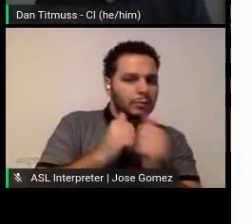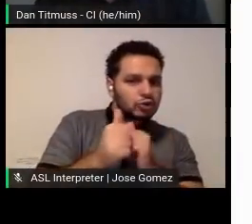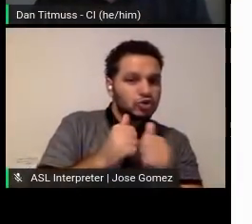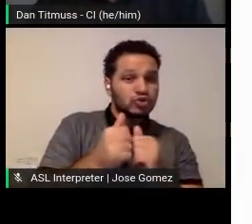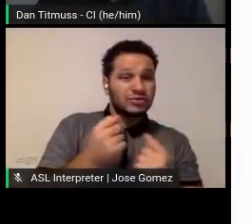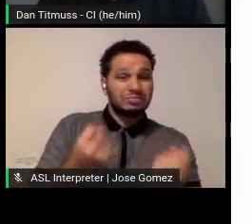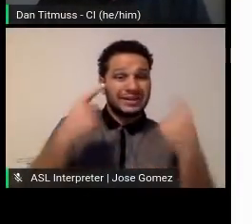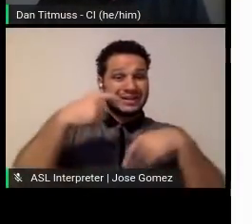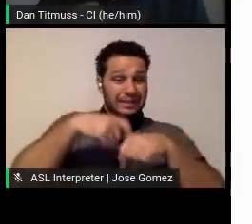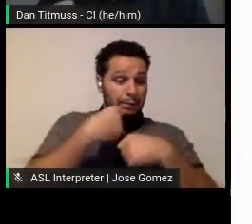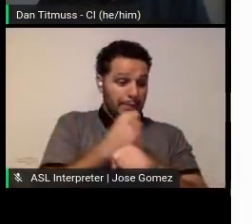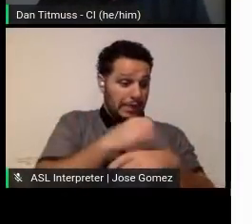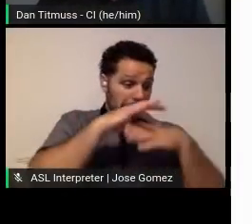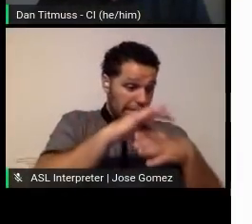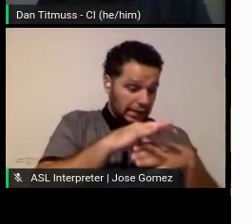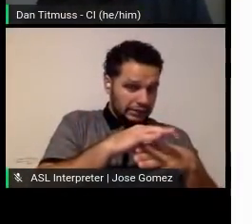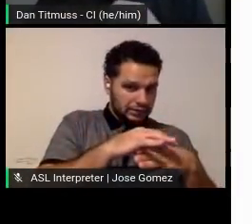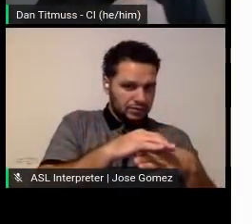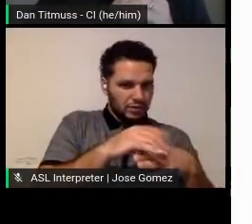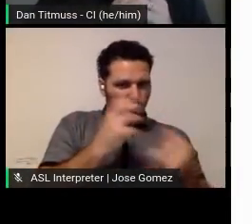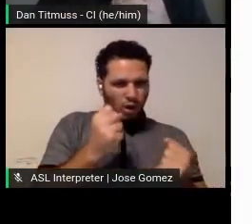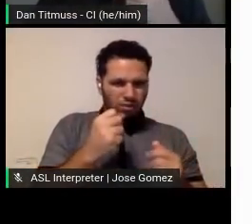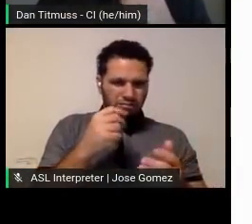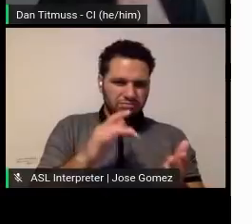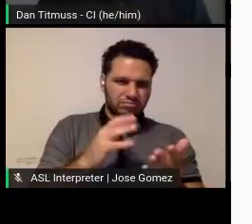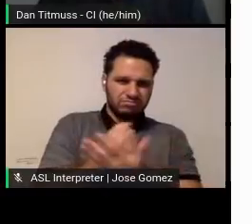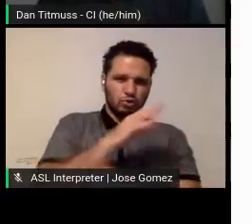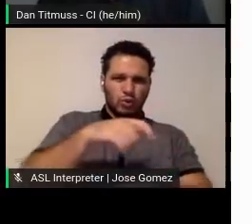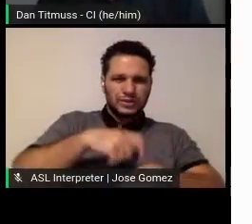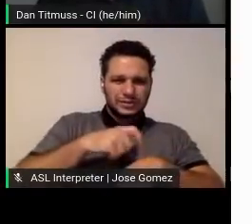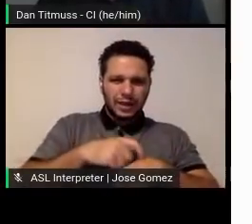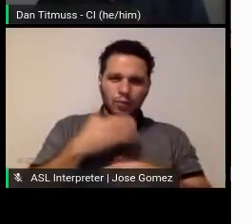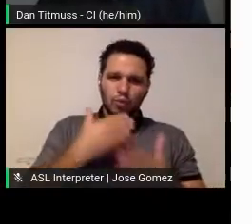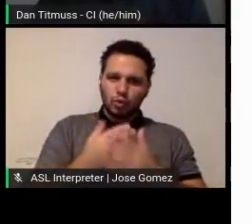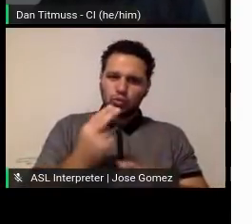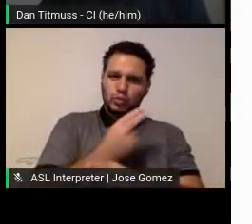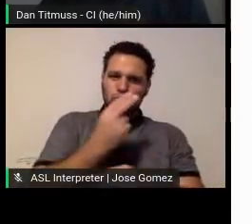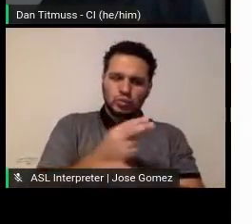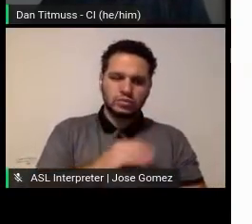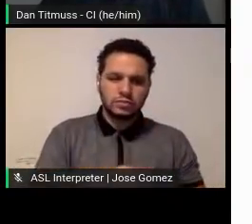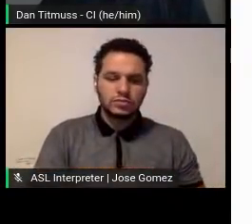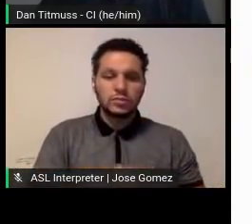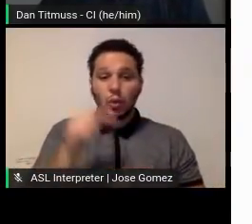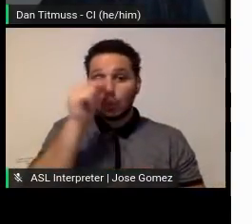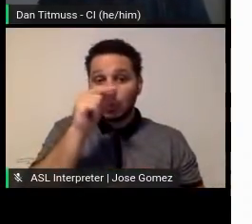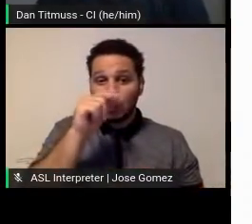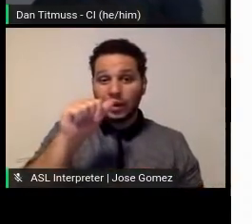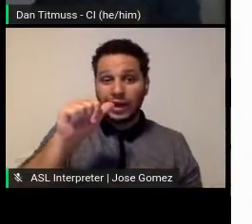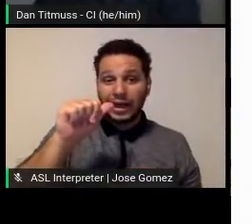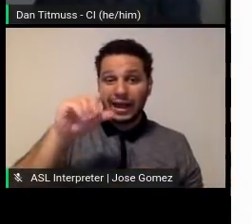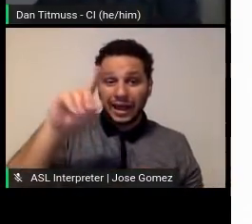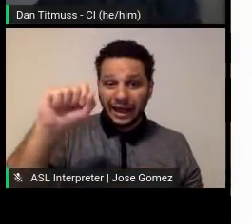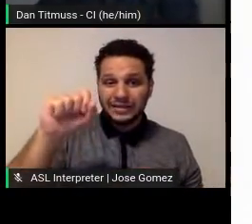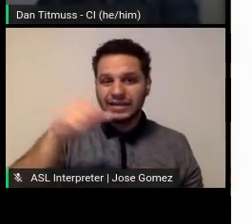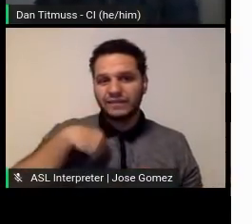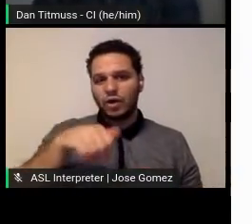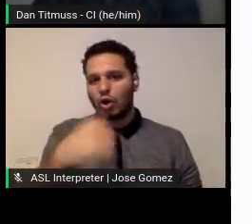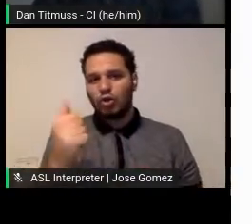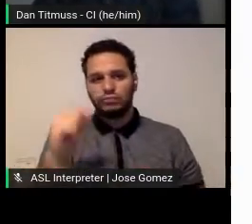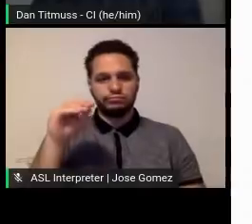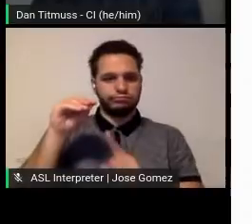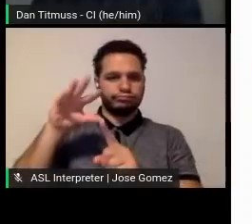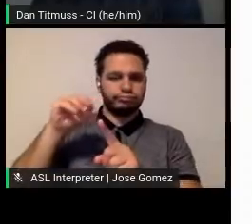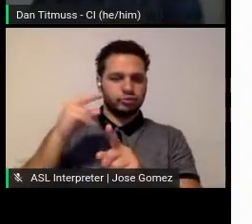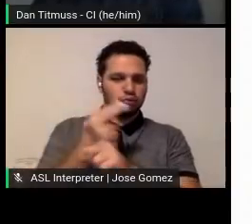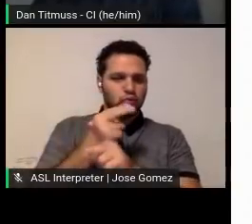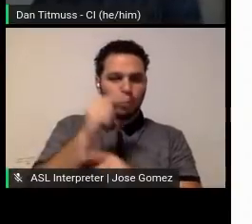creating content is best used. It's where another free tool comes in, Google Ads. So here we just got a screenshot